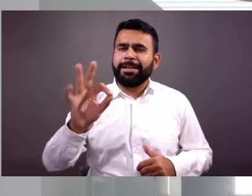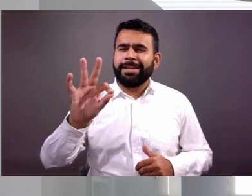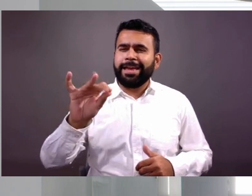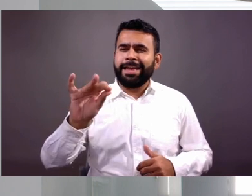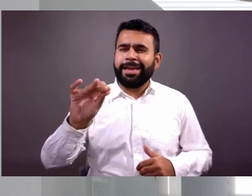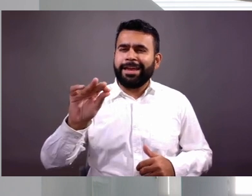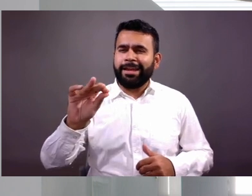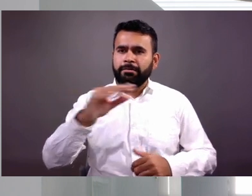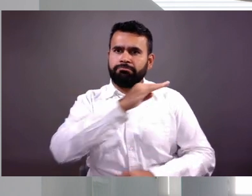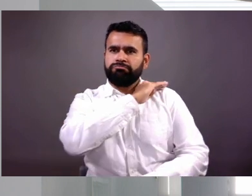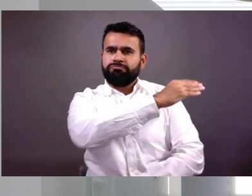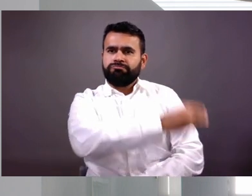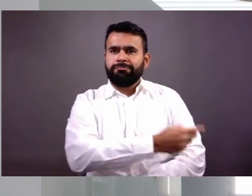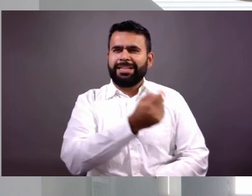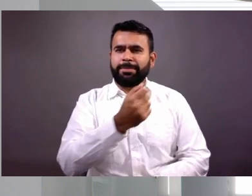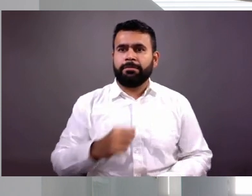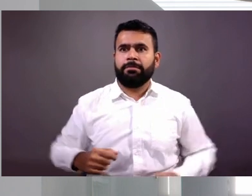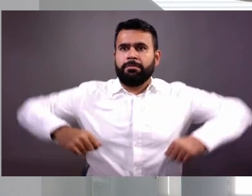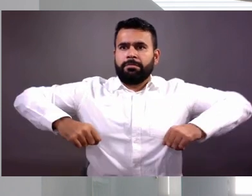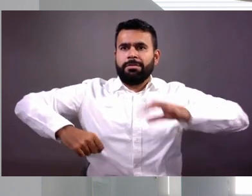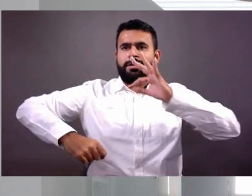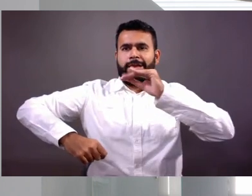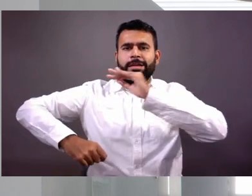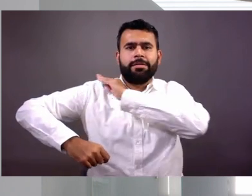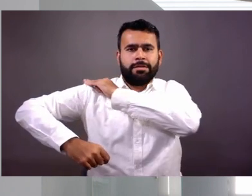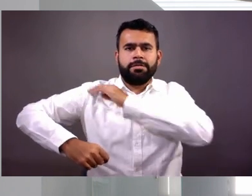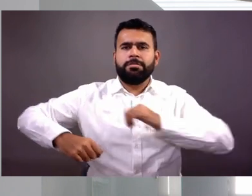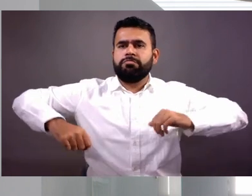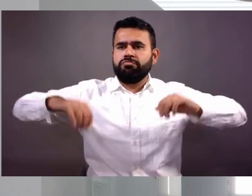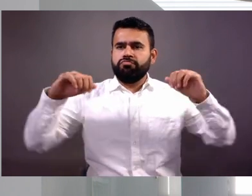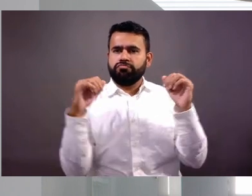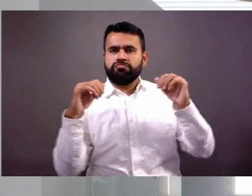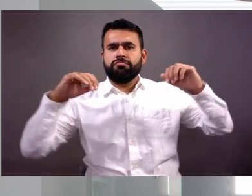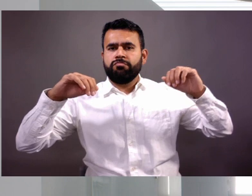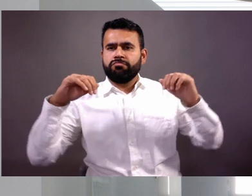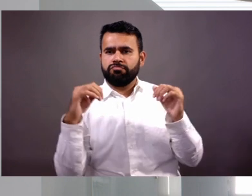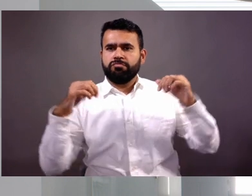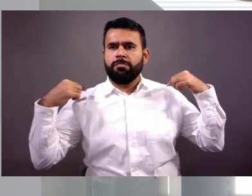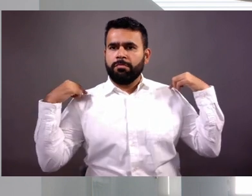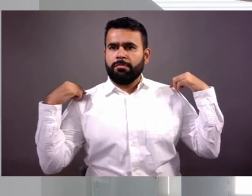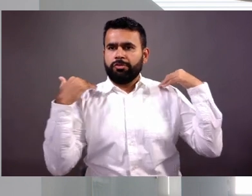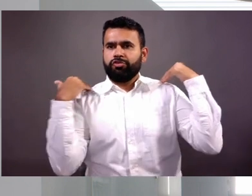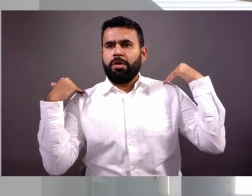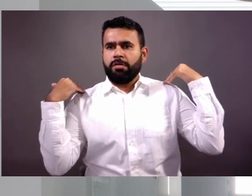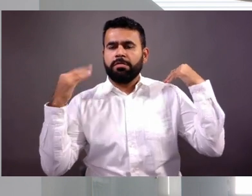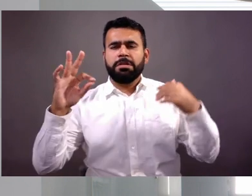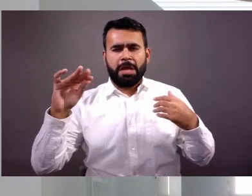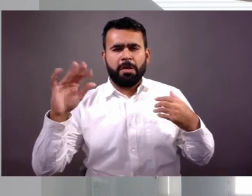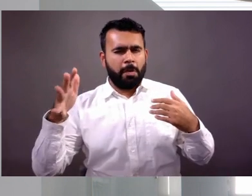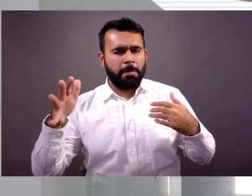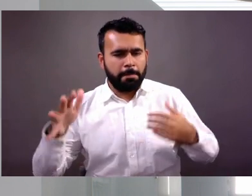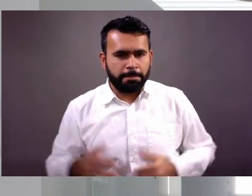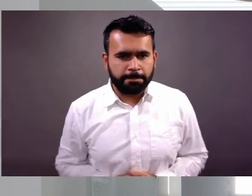position. And I'm going to hit those elbows forward while kind of leaning back to the side off to the right. So let's cue music and let's